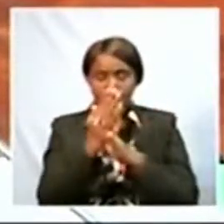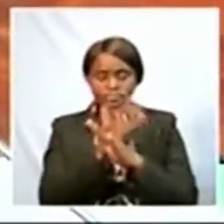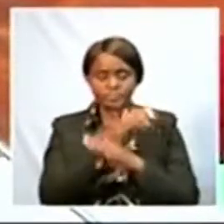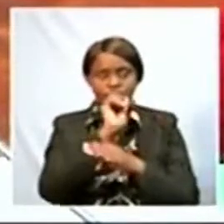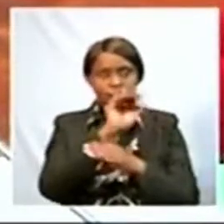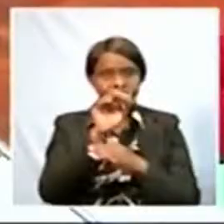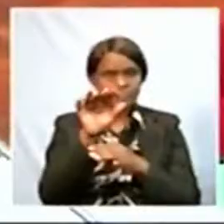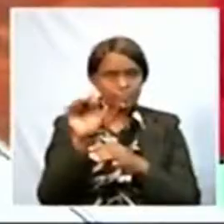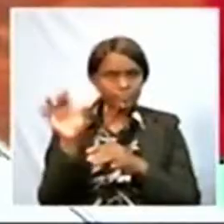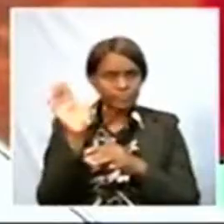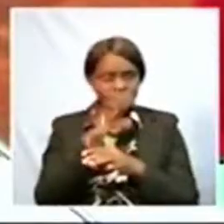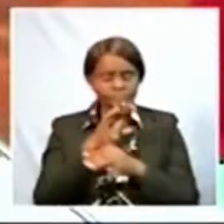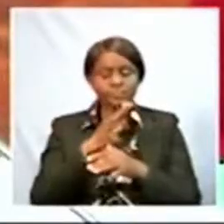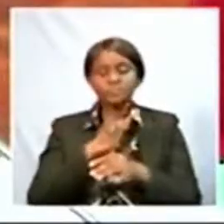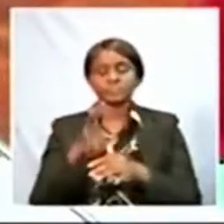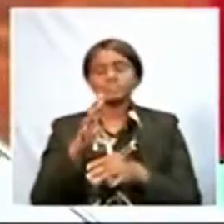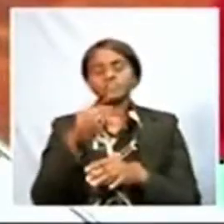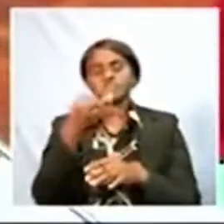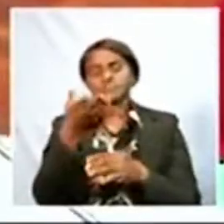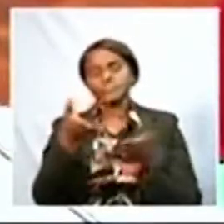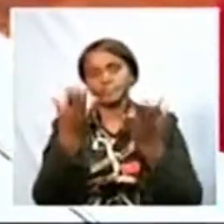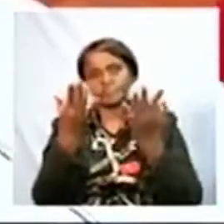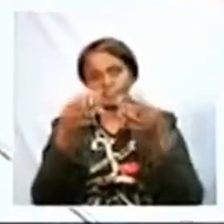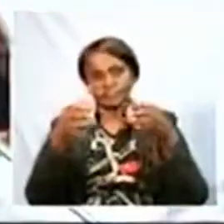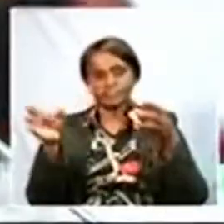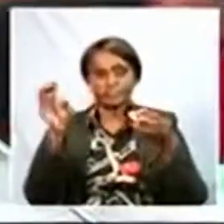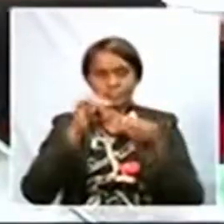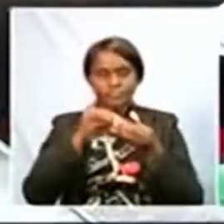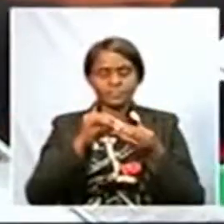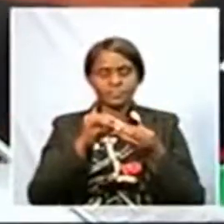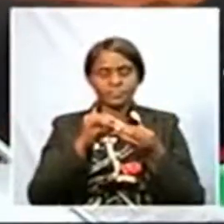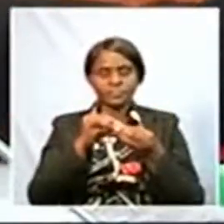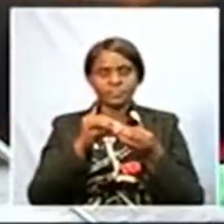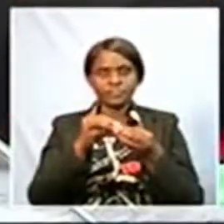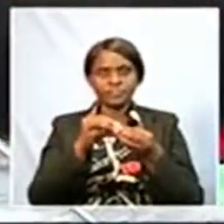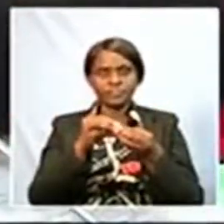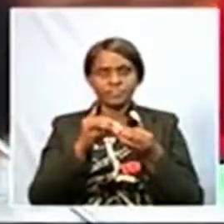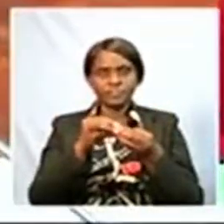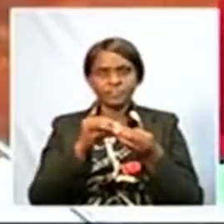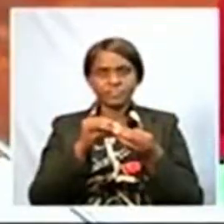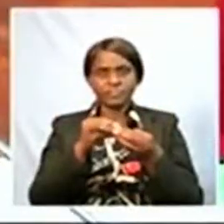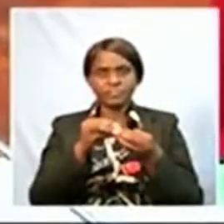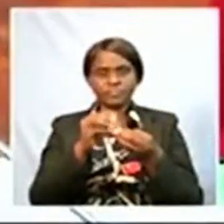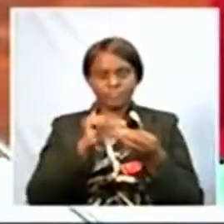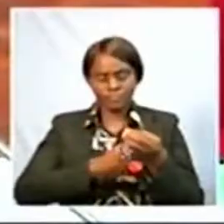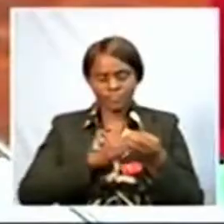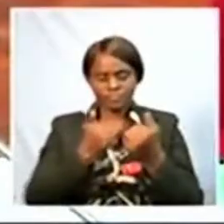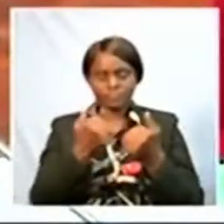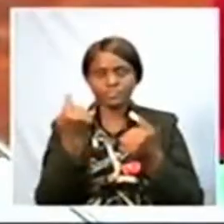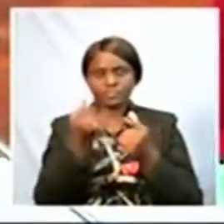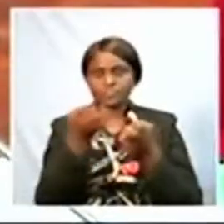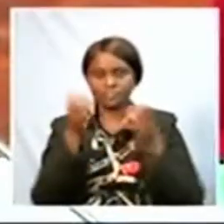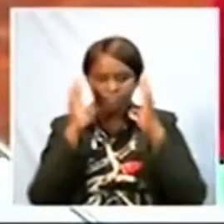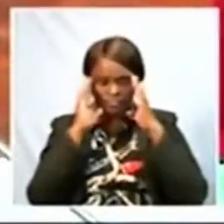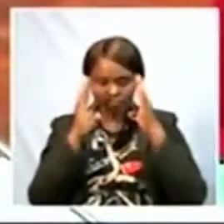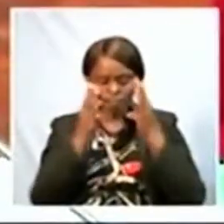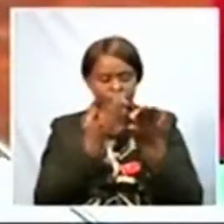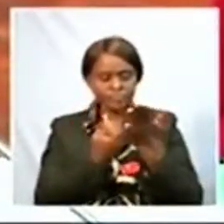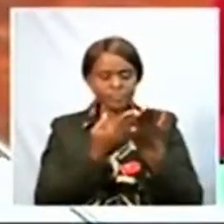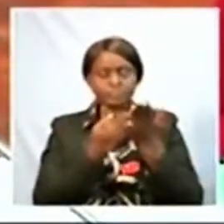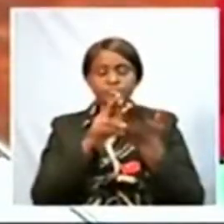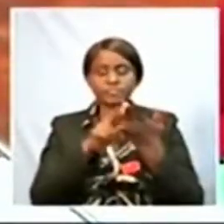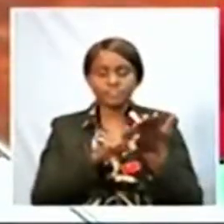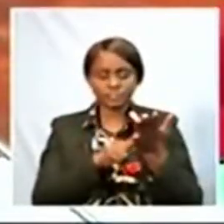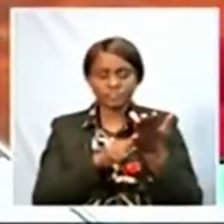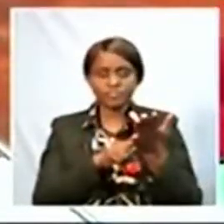circulated. That's fine. And additionally, we would like to just draw you to the main report,